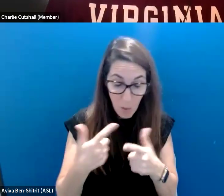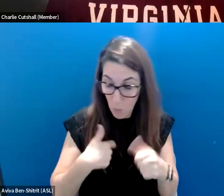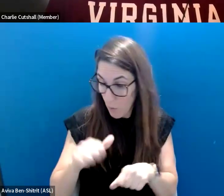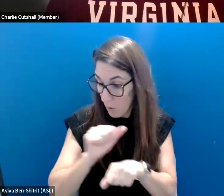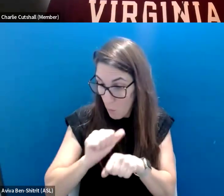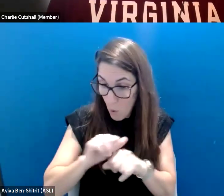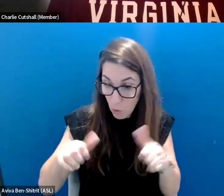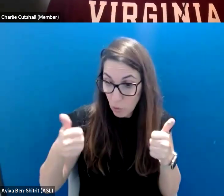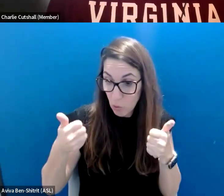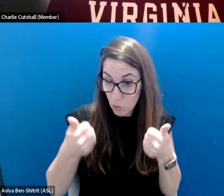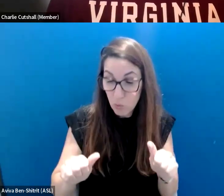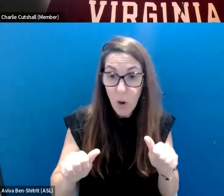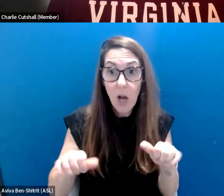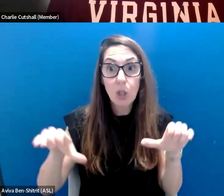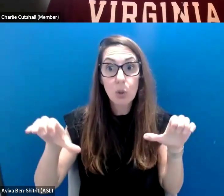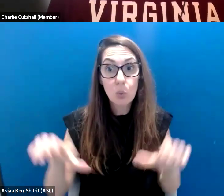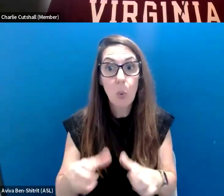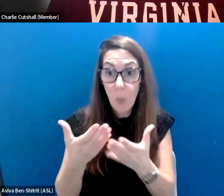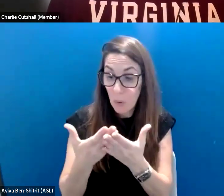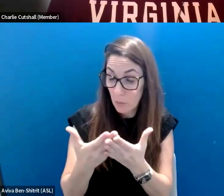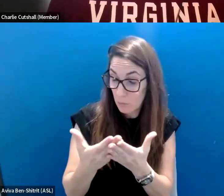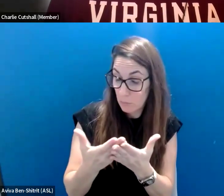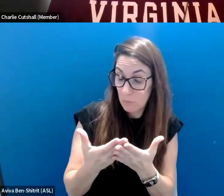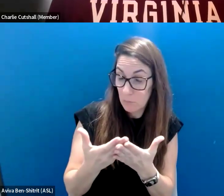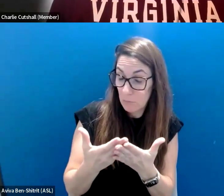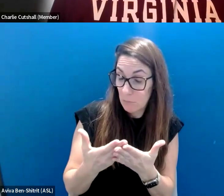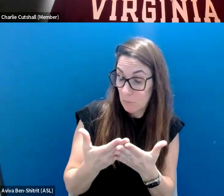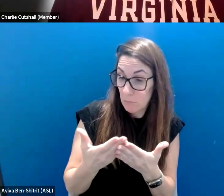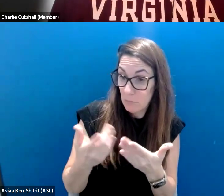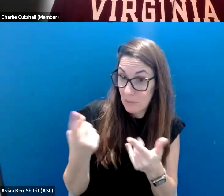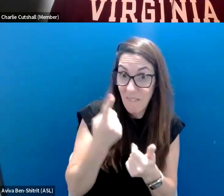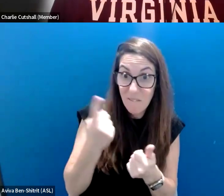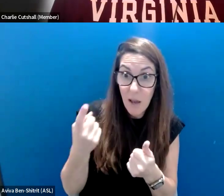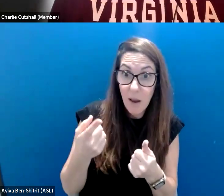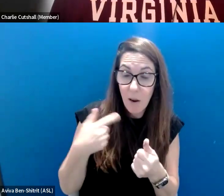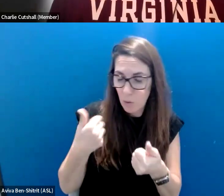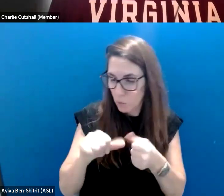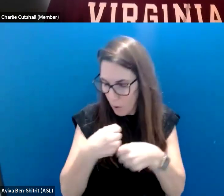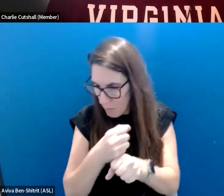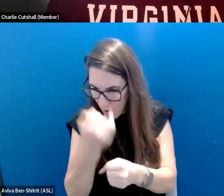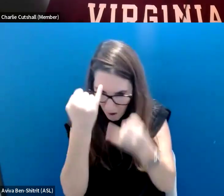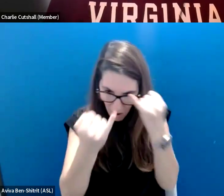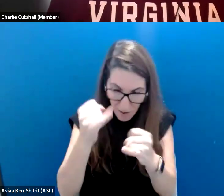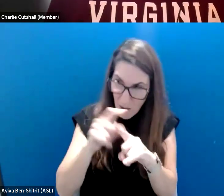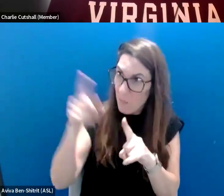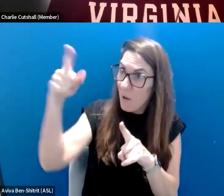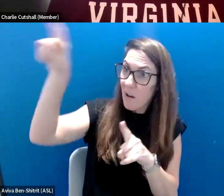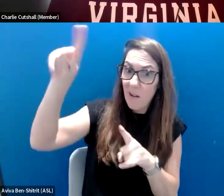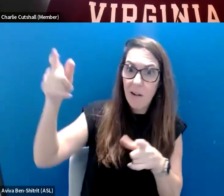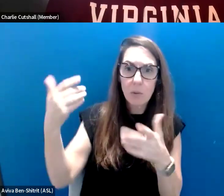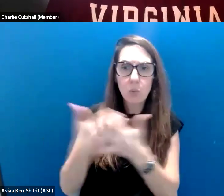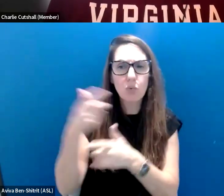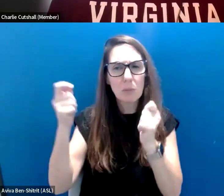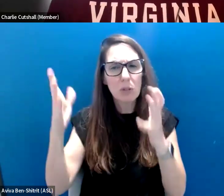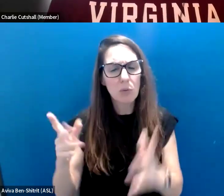like, not appropriately evaluating ideas that we want to recommend. And so I think this conversation is really helpful.